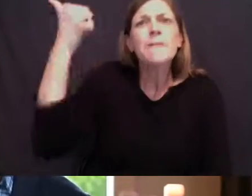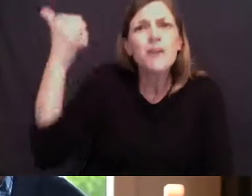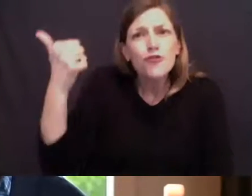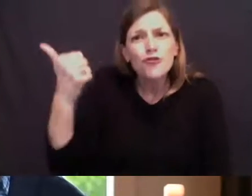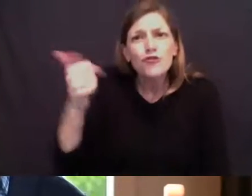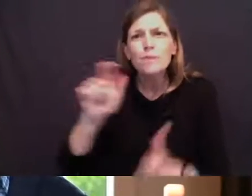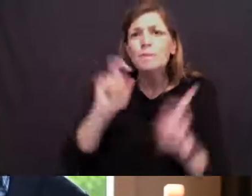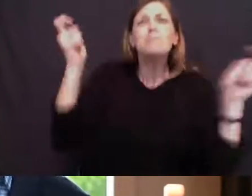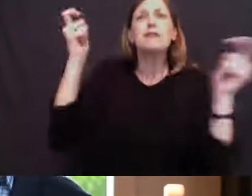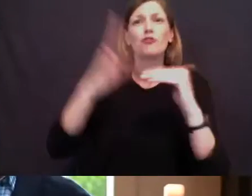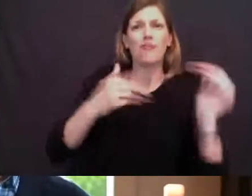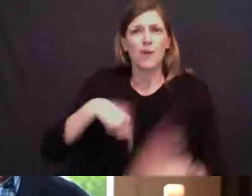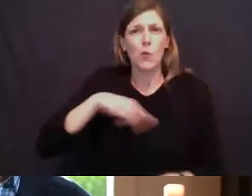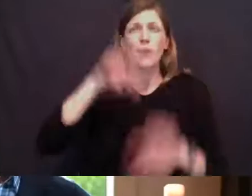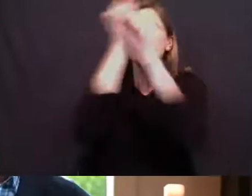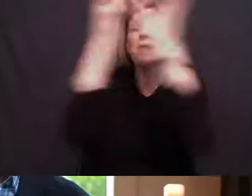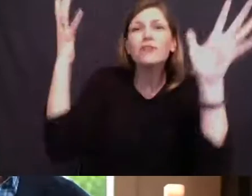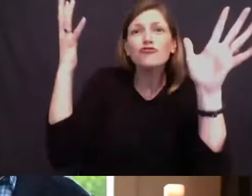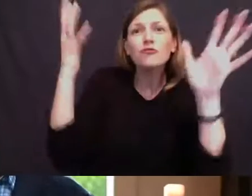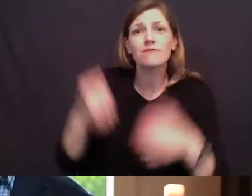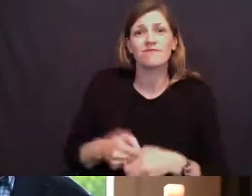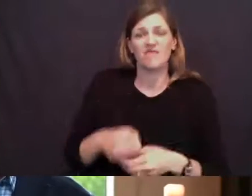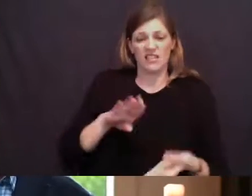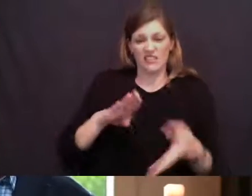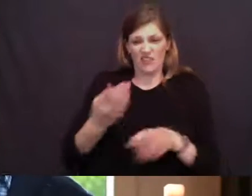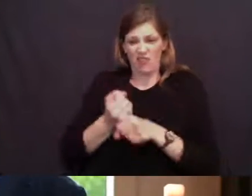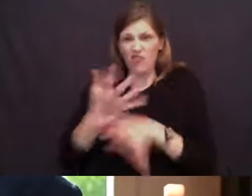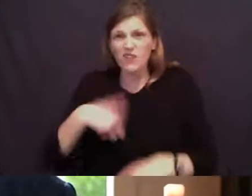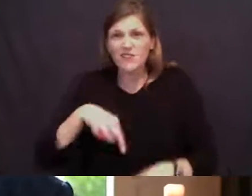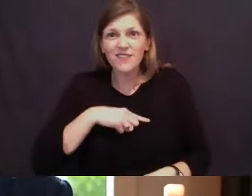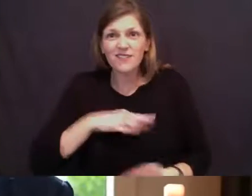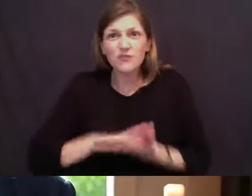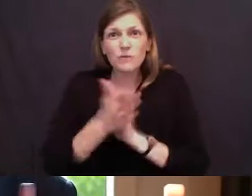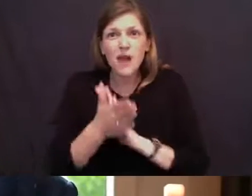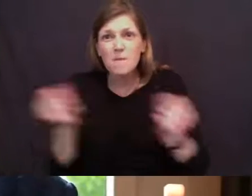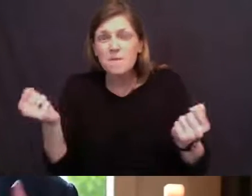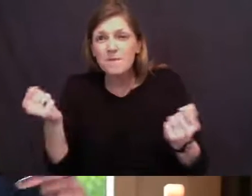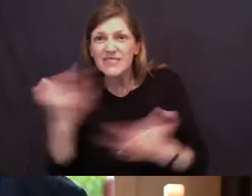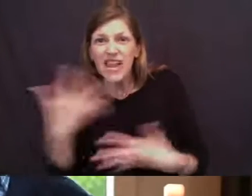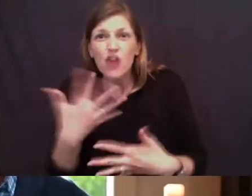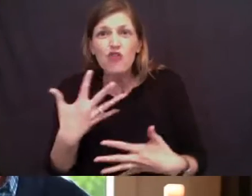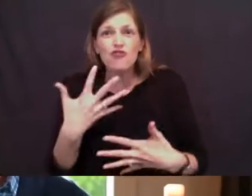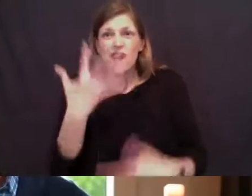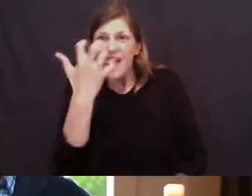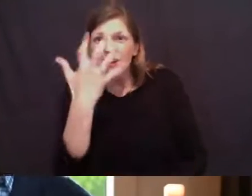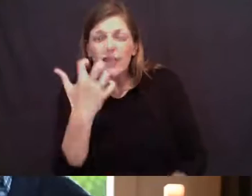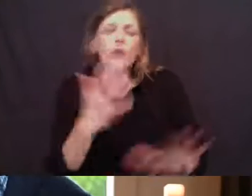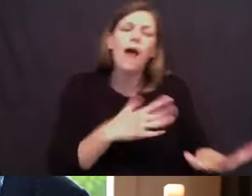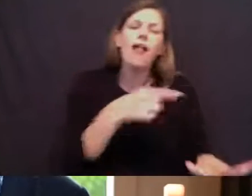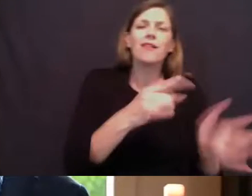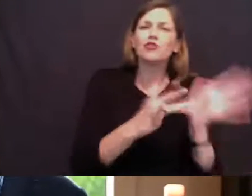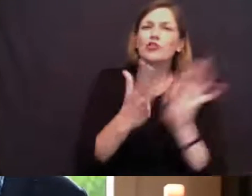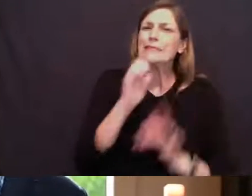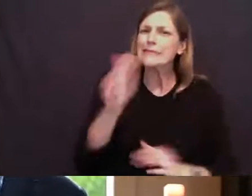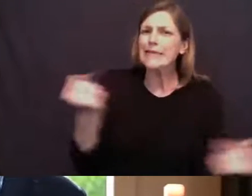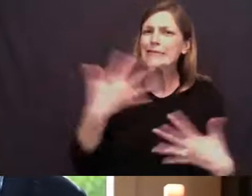or imagine. Where death makes us angry, death makes us scared, it does it to Jesus. He's not scared, but it makes him angry. And he comes, he's